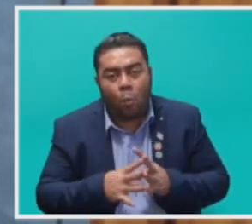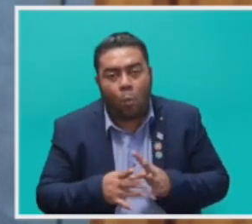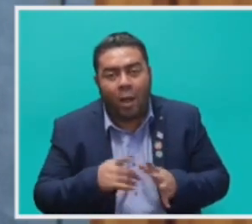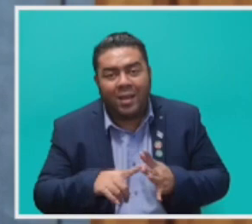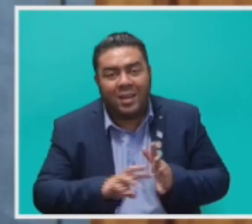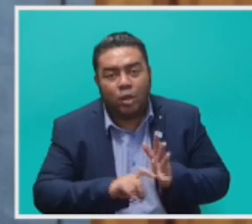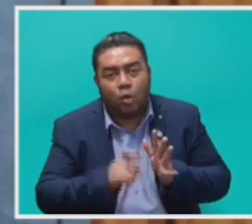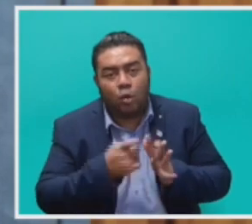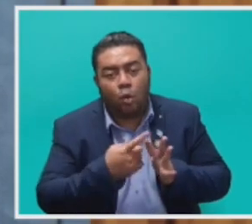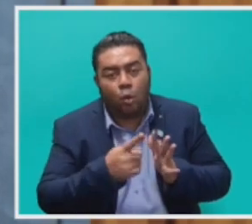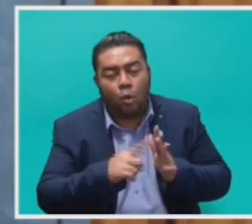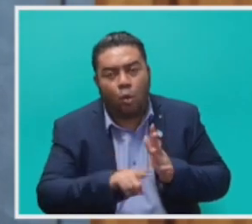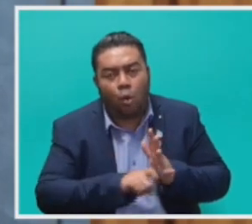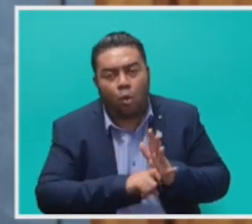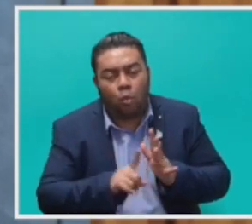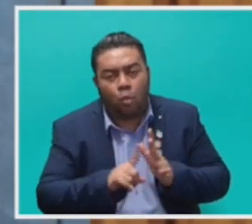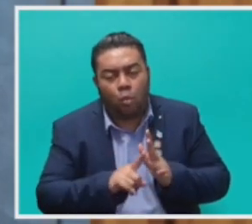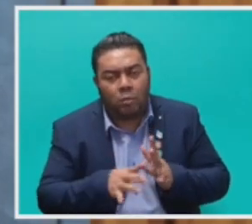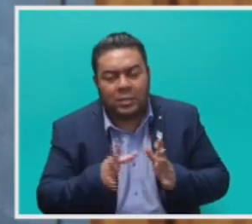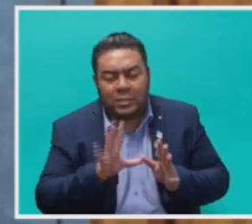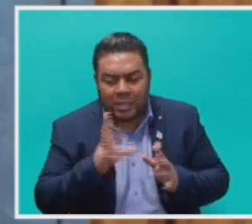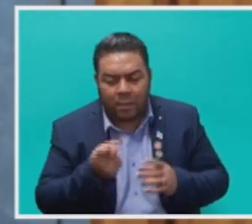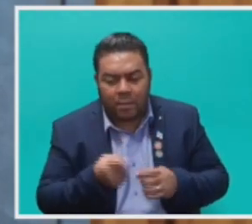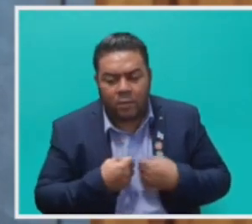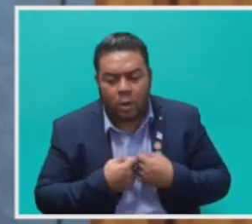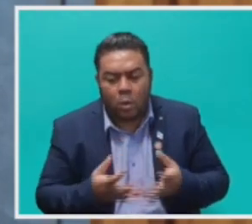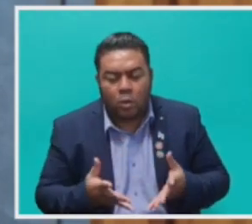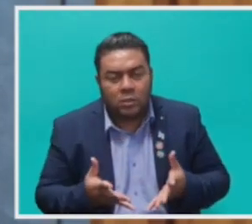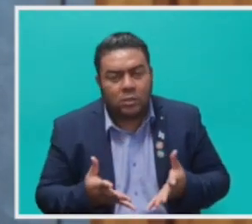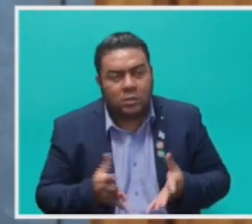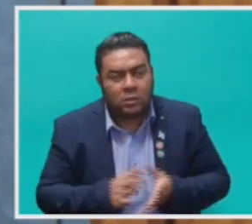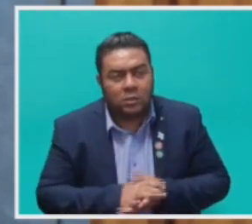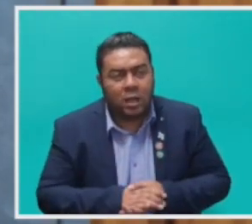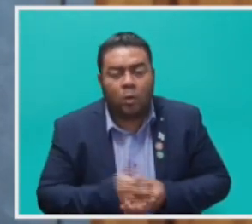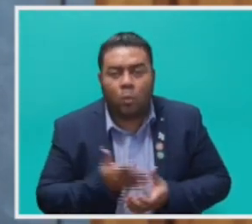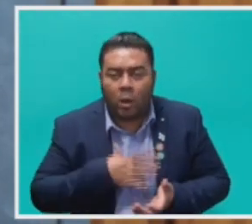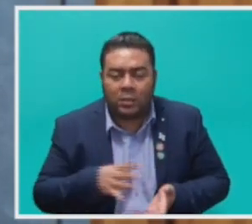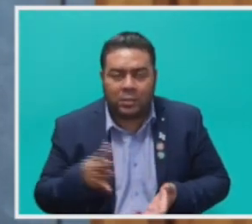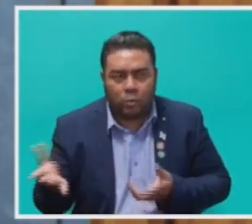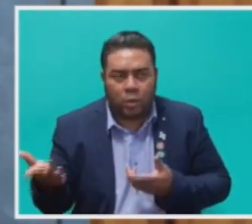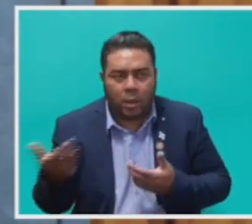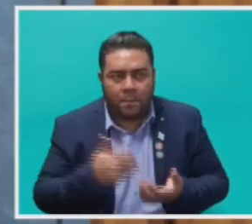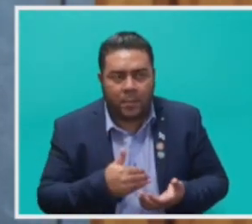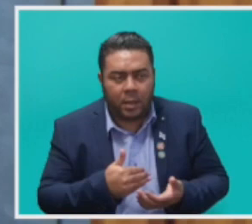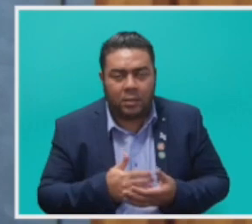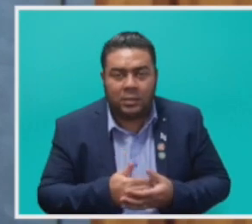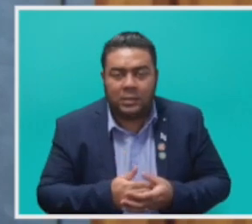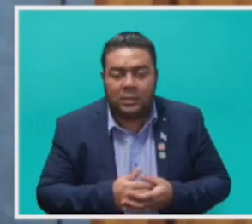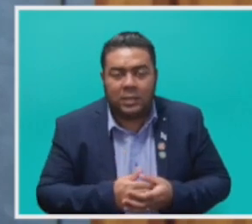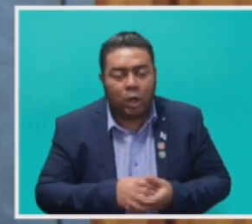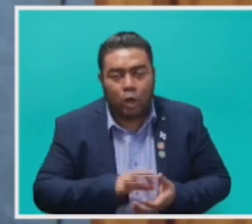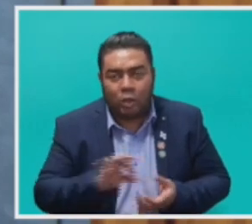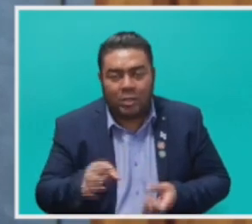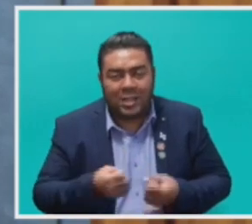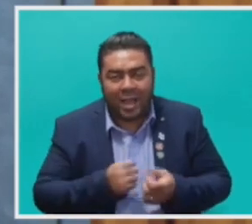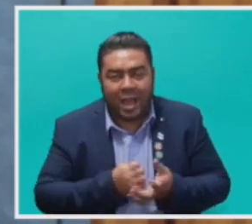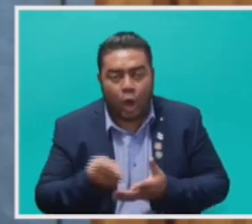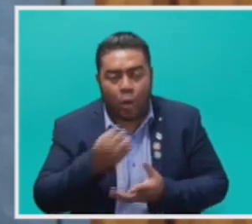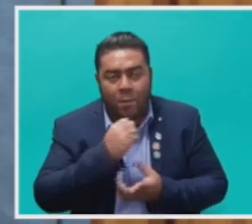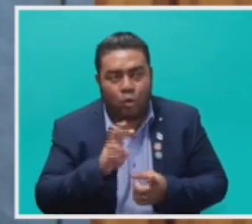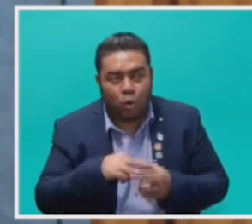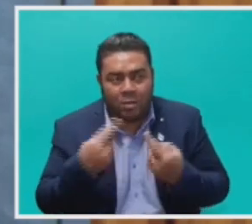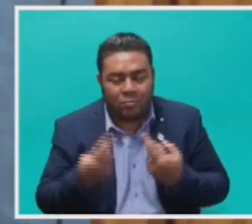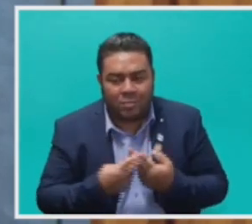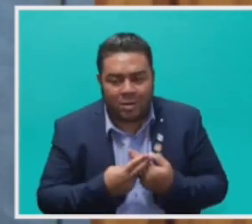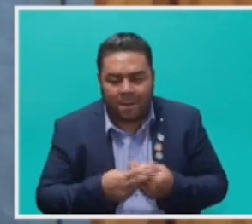indigenous people in confusion. Some had lost their Indo-Fijian tenants and wanted them back. They had lost not just economic relationships, but